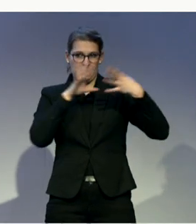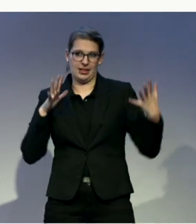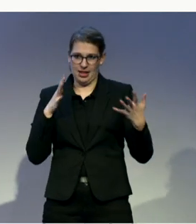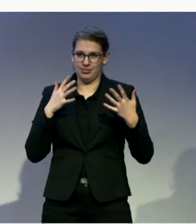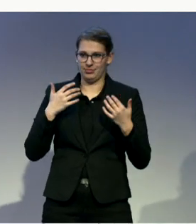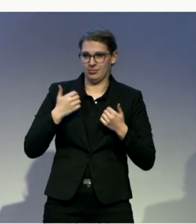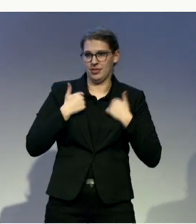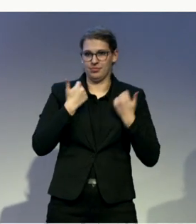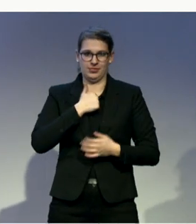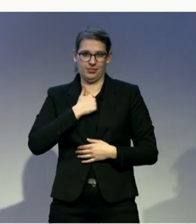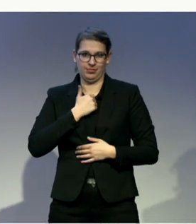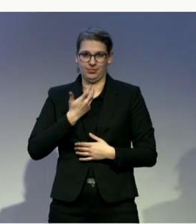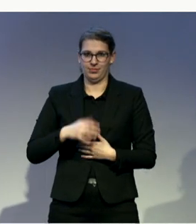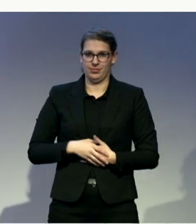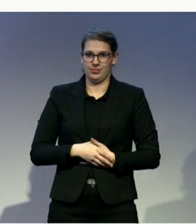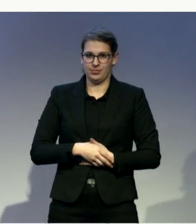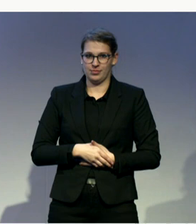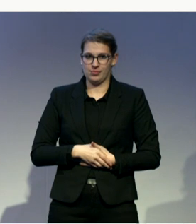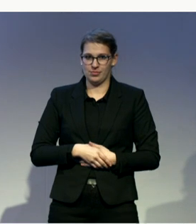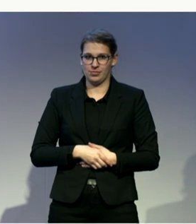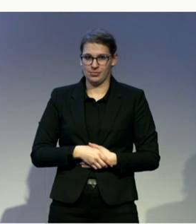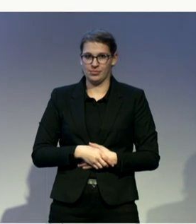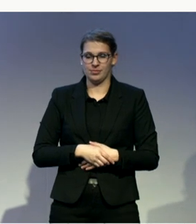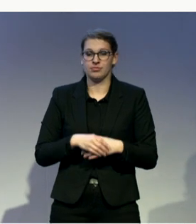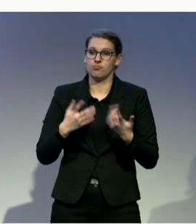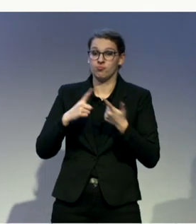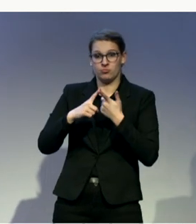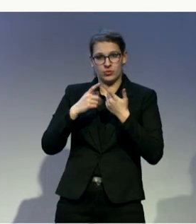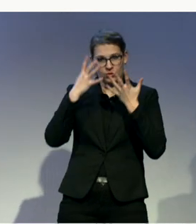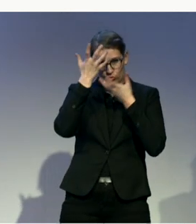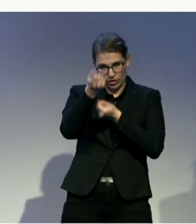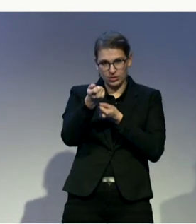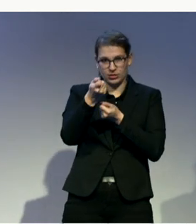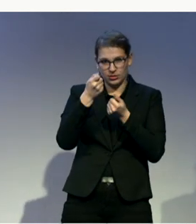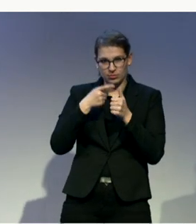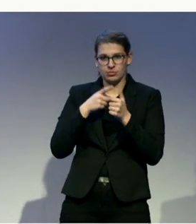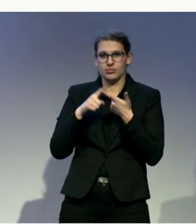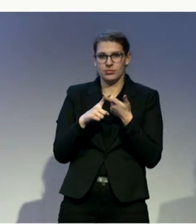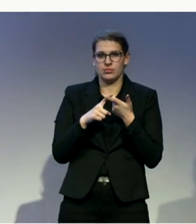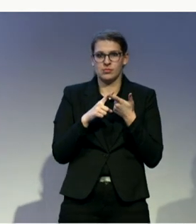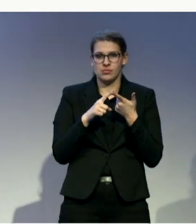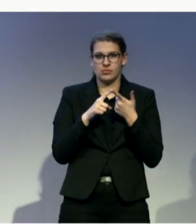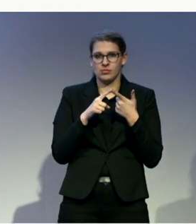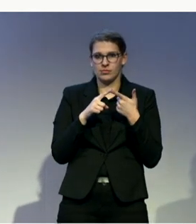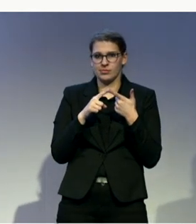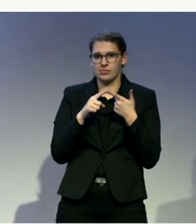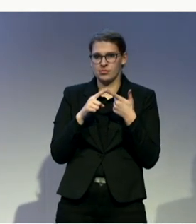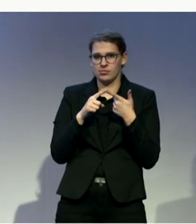First word would be reliability. You need reliable data to start a serious